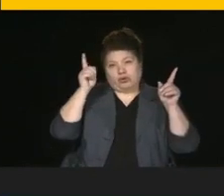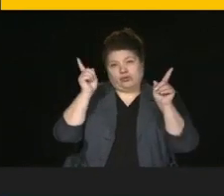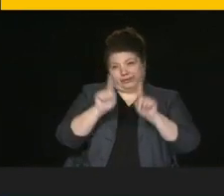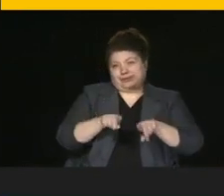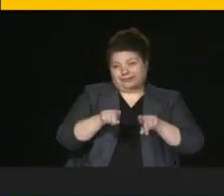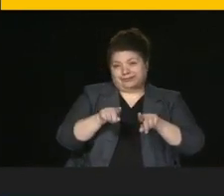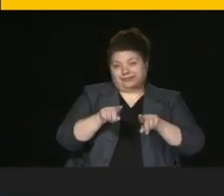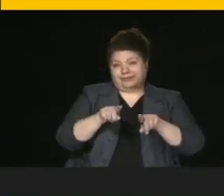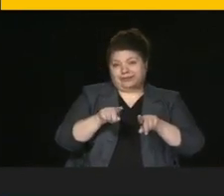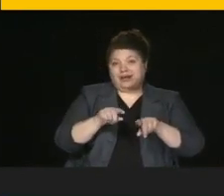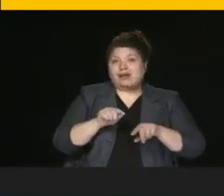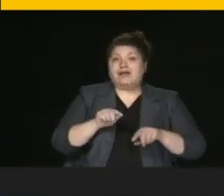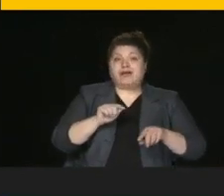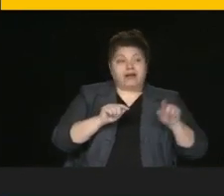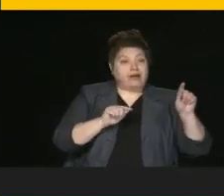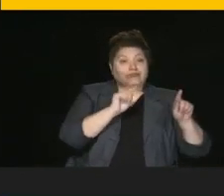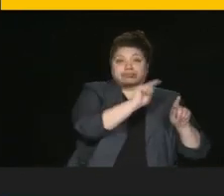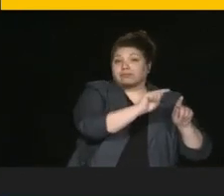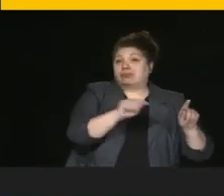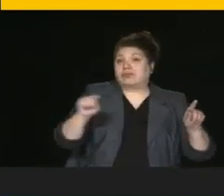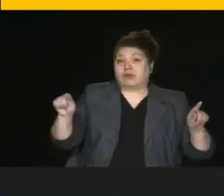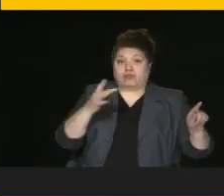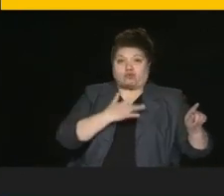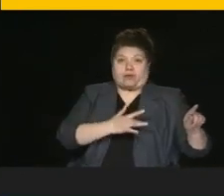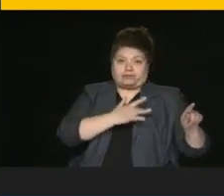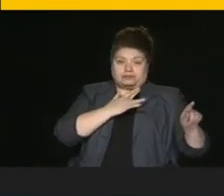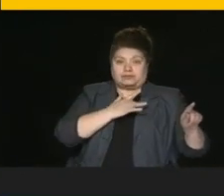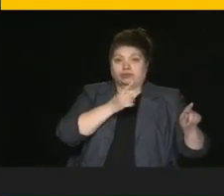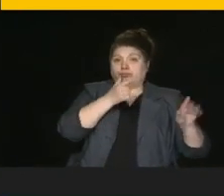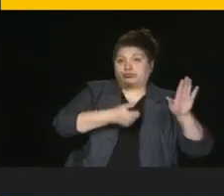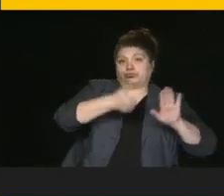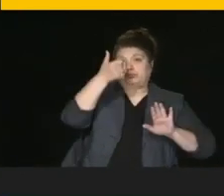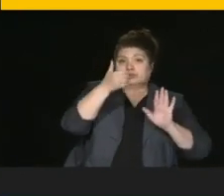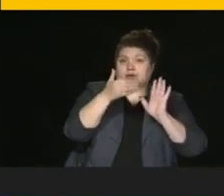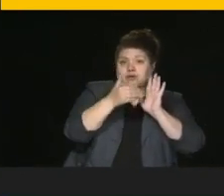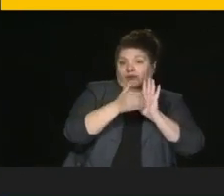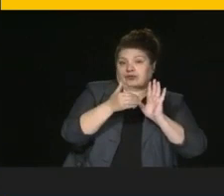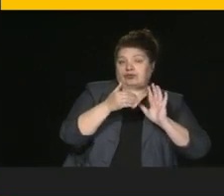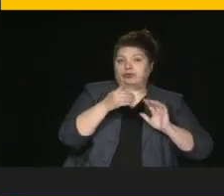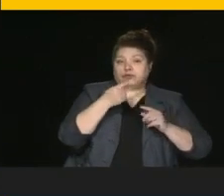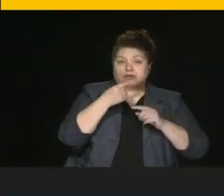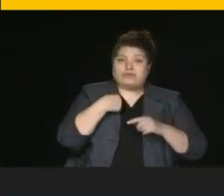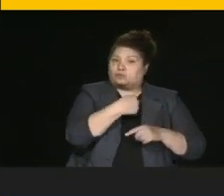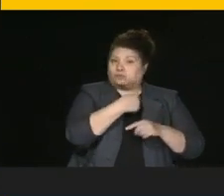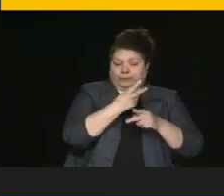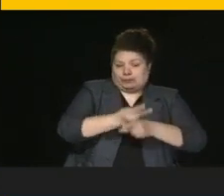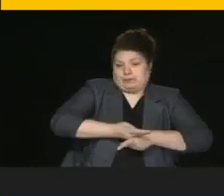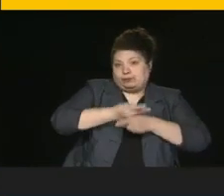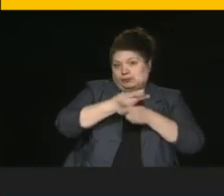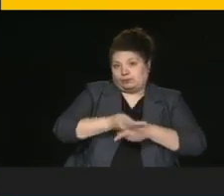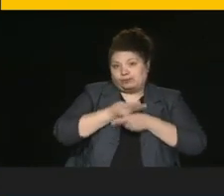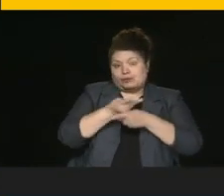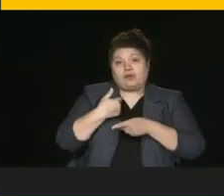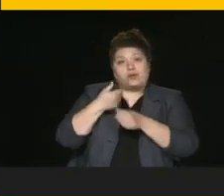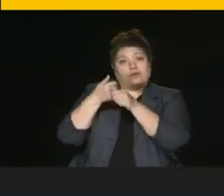provinces. We need to proceed cautiously based on scientific data.